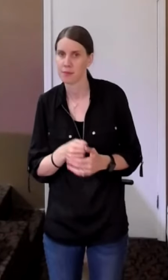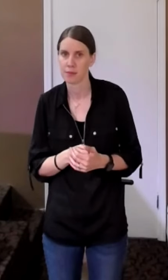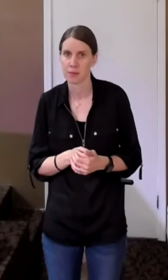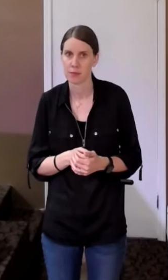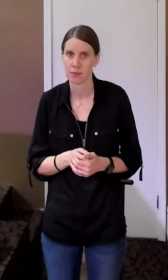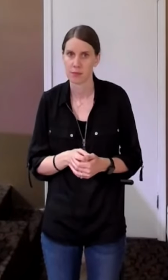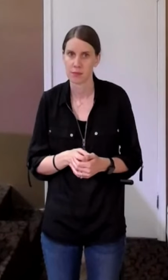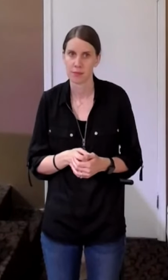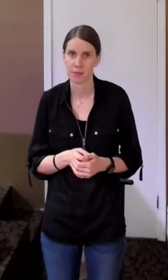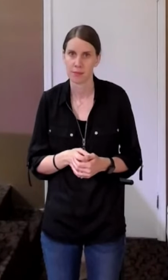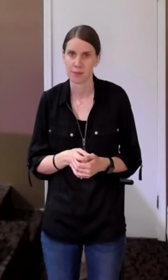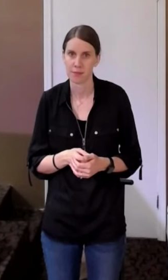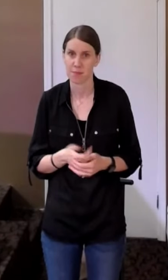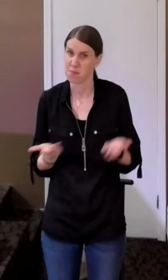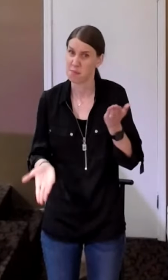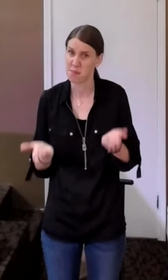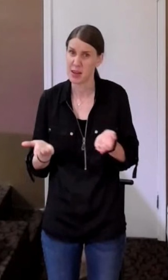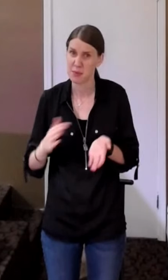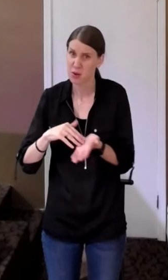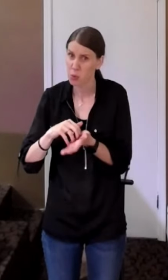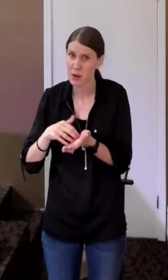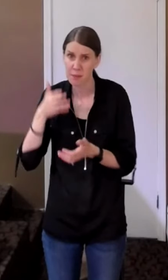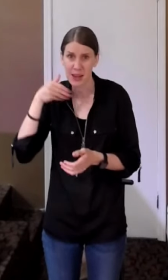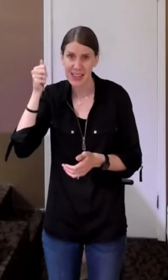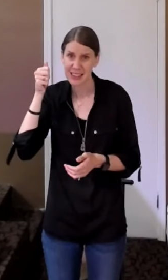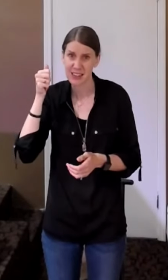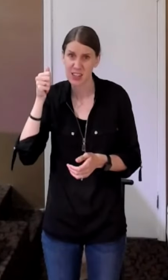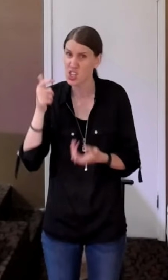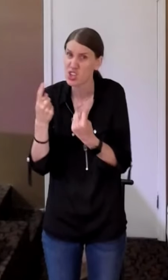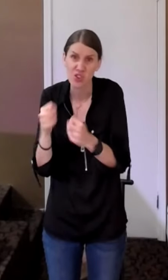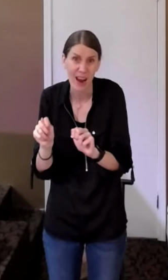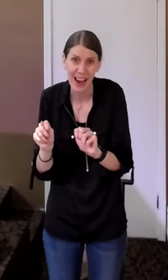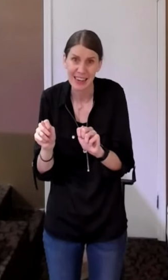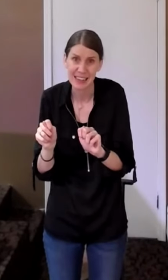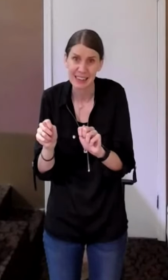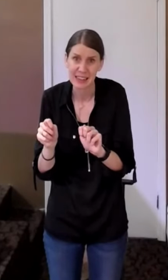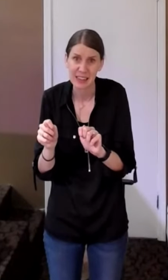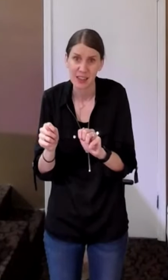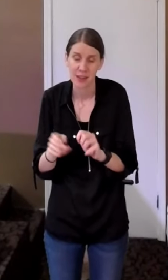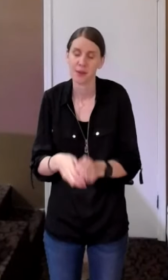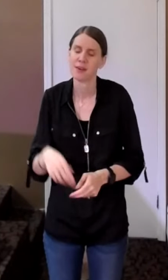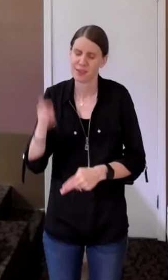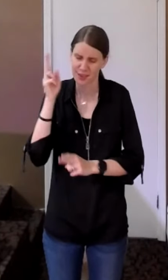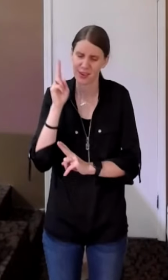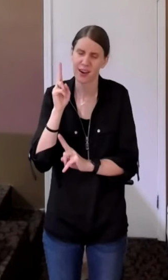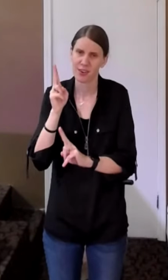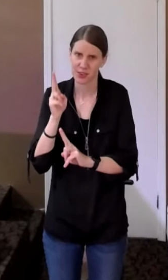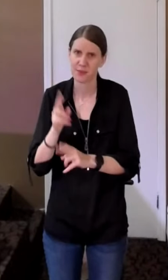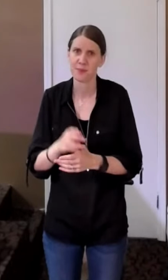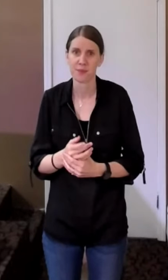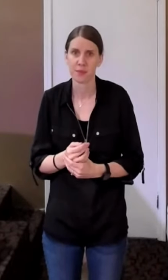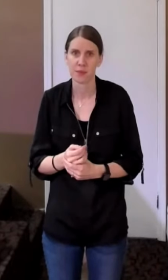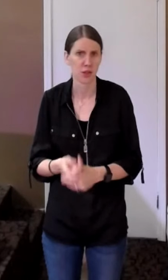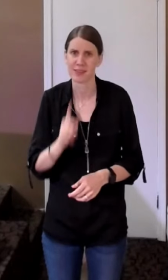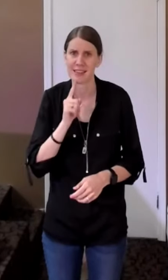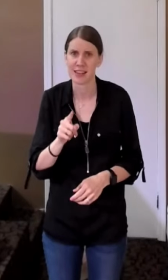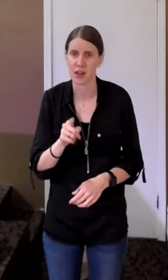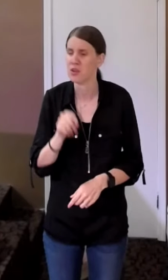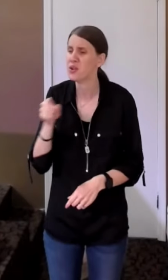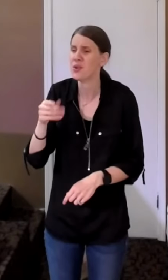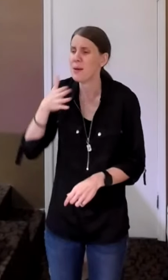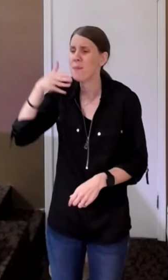maybe it was her best. Just respect that. Give due honor. You don't have to tell her